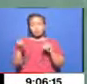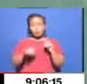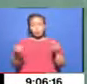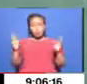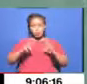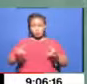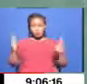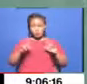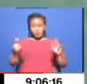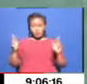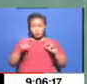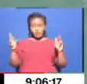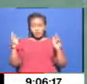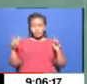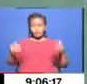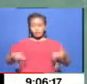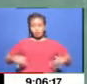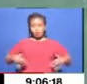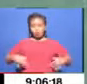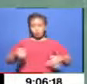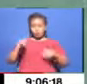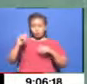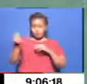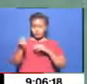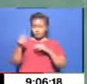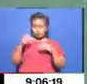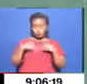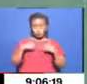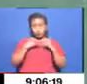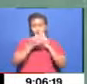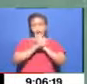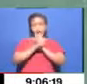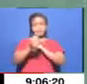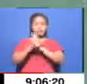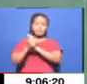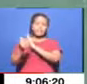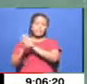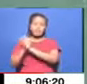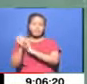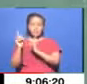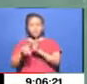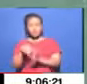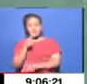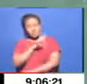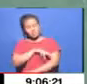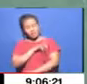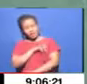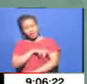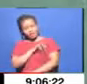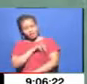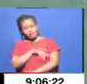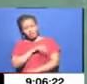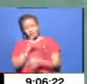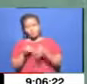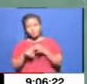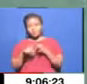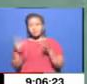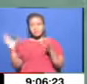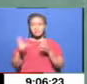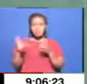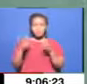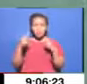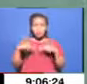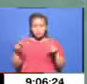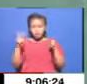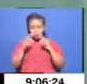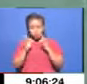generation of Kenyans with the skills, the attitude, the civic virtues, and the